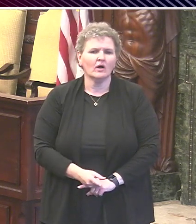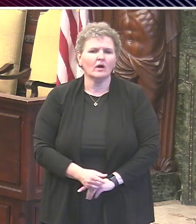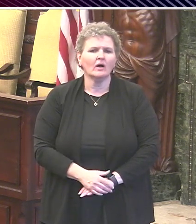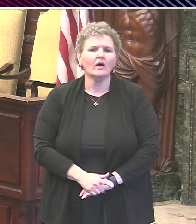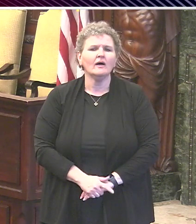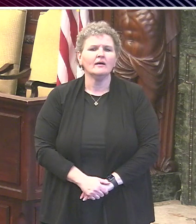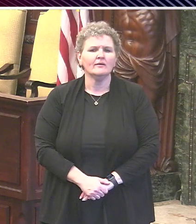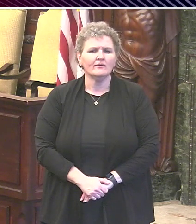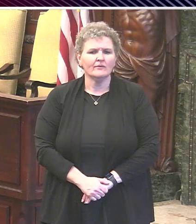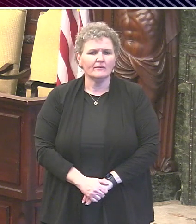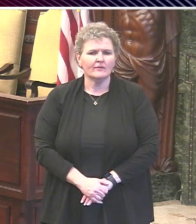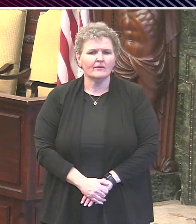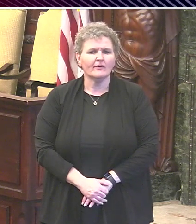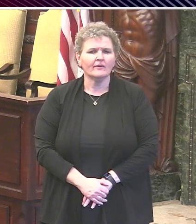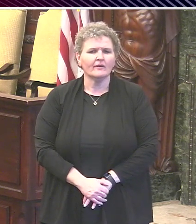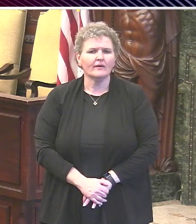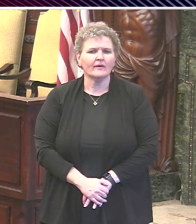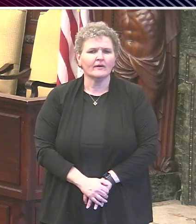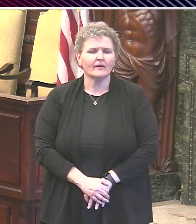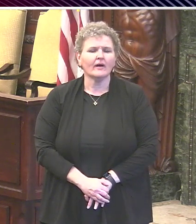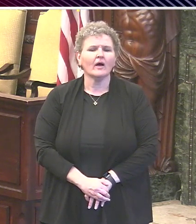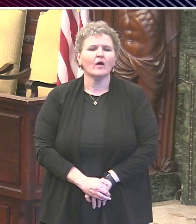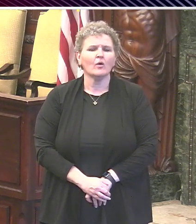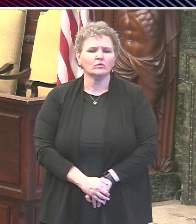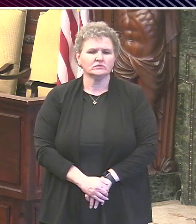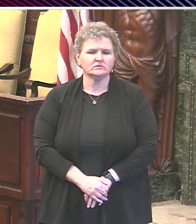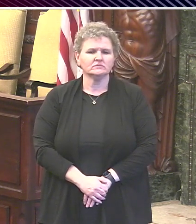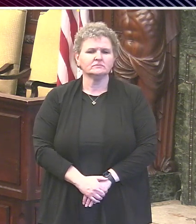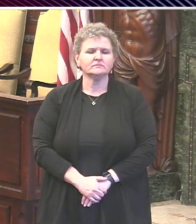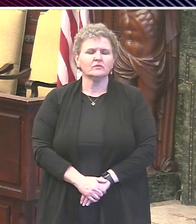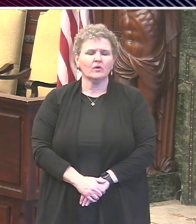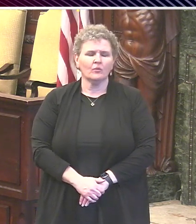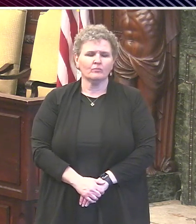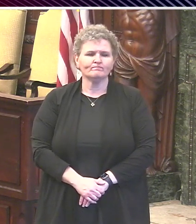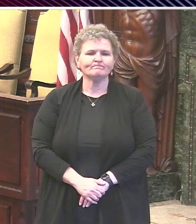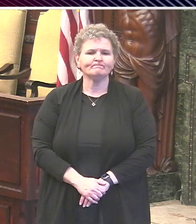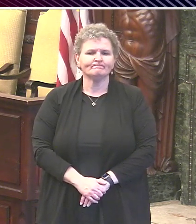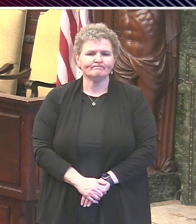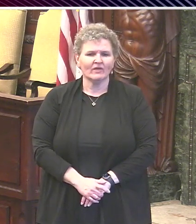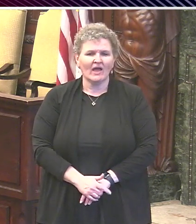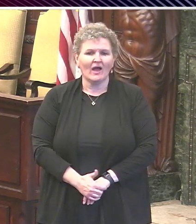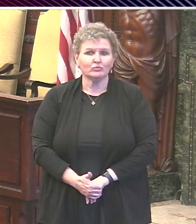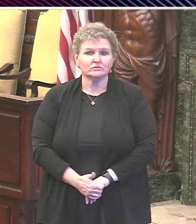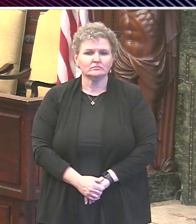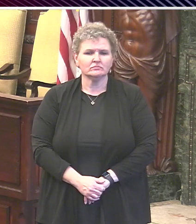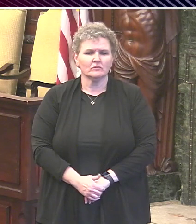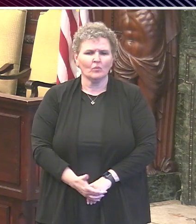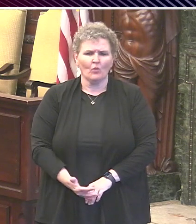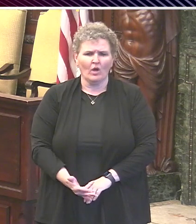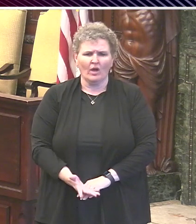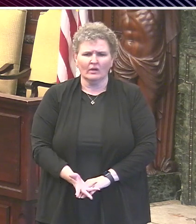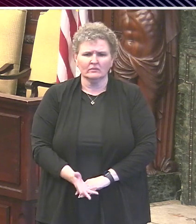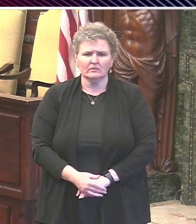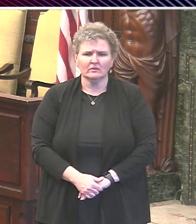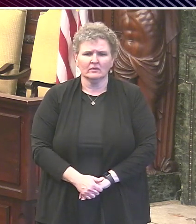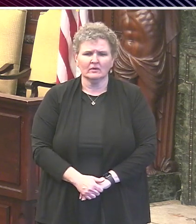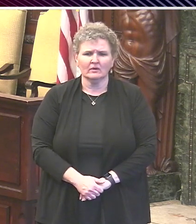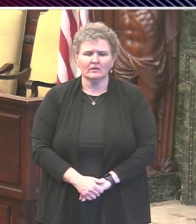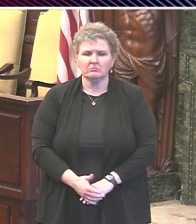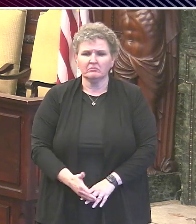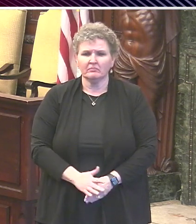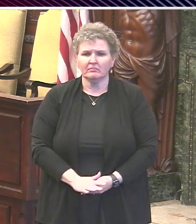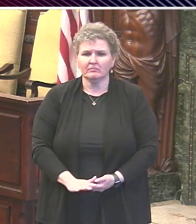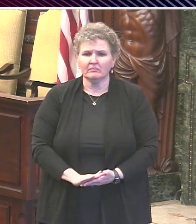este campamento que va a continuar y no se sabe hasta cuándo, por ahora? ¿Qué tan preocupados están ellos?